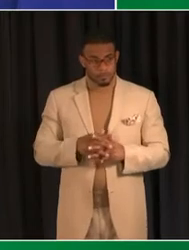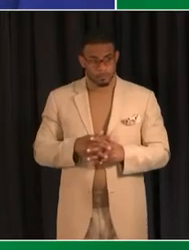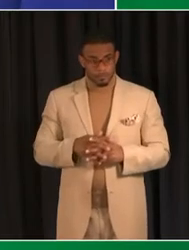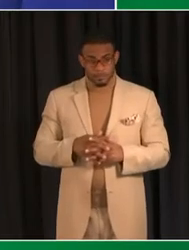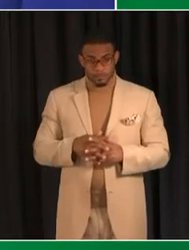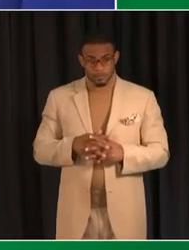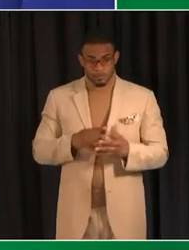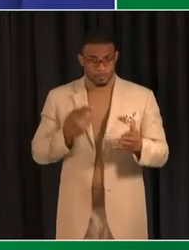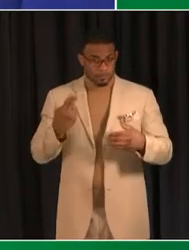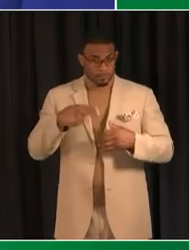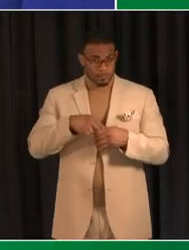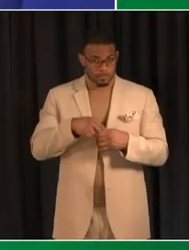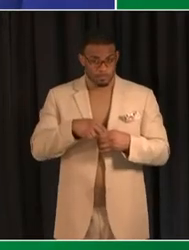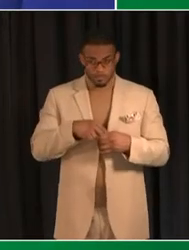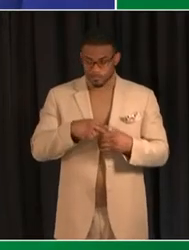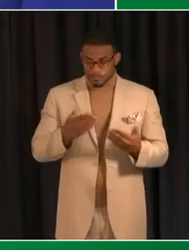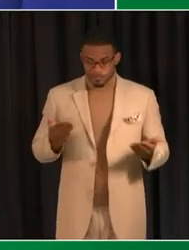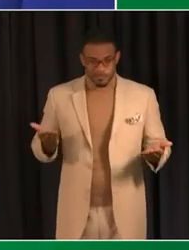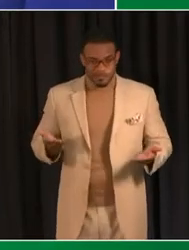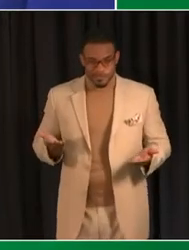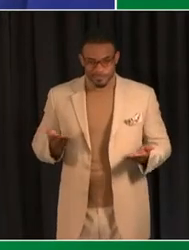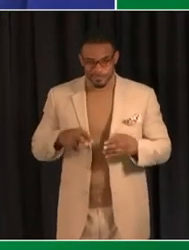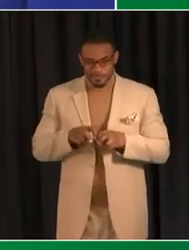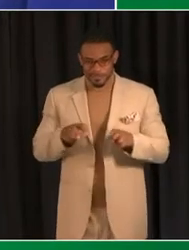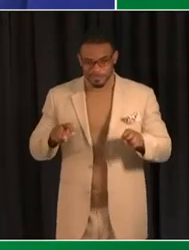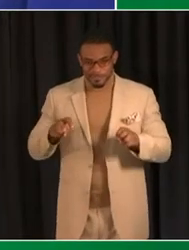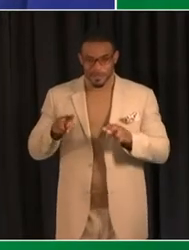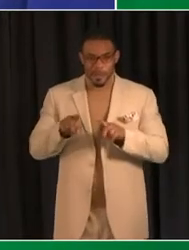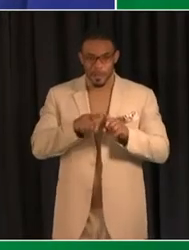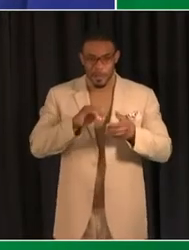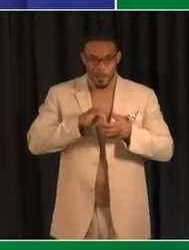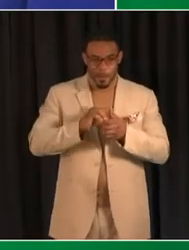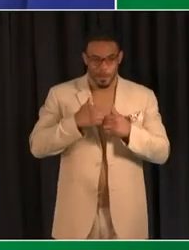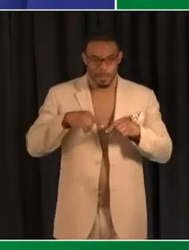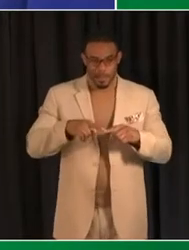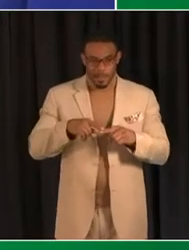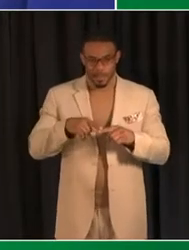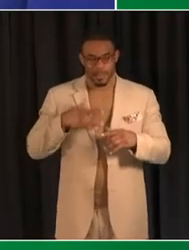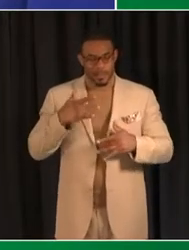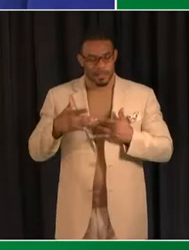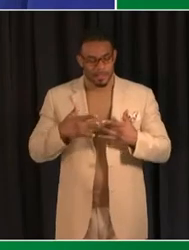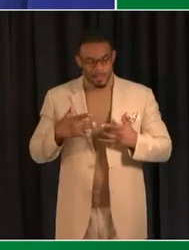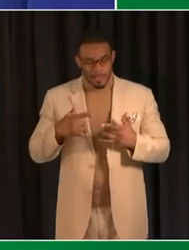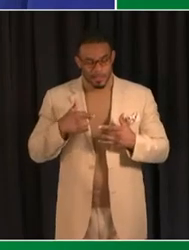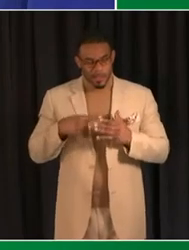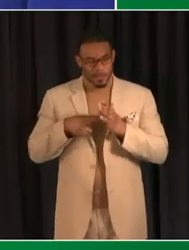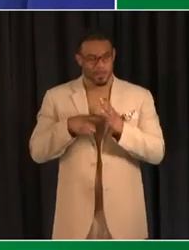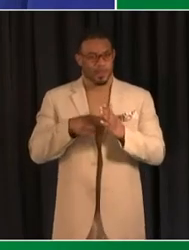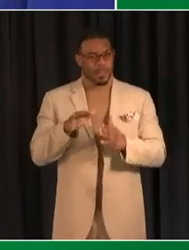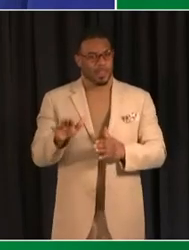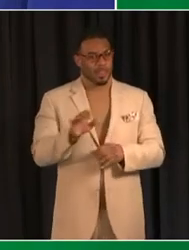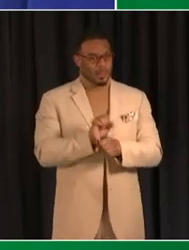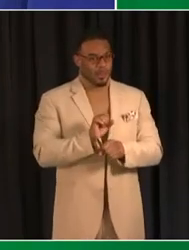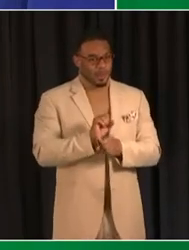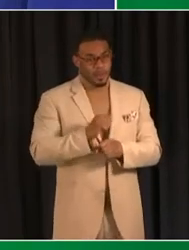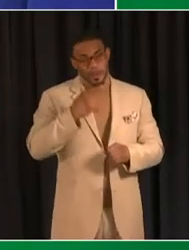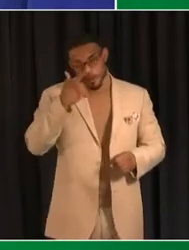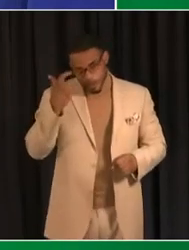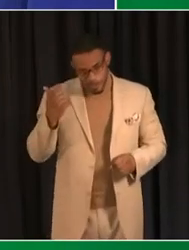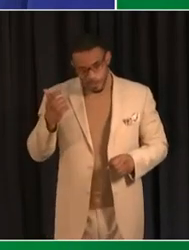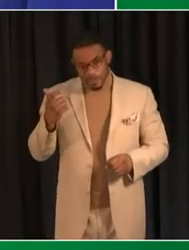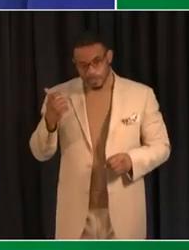guests who are joining us, who are also partners with us, and excited to showcase their